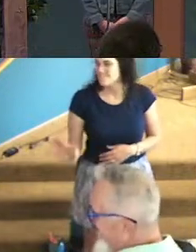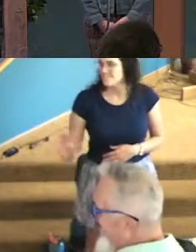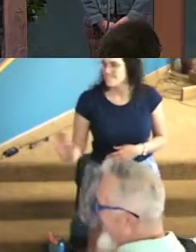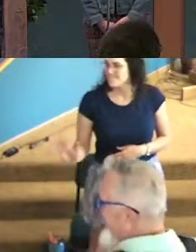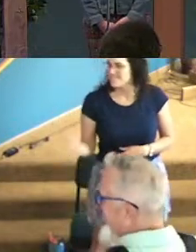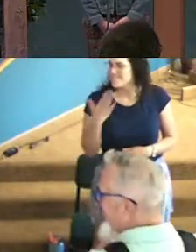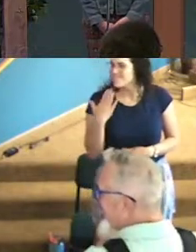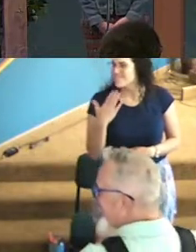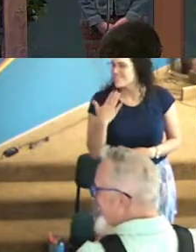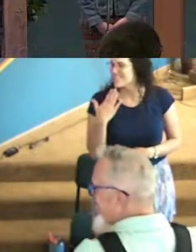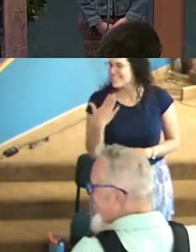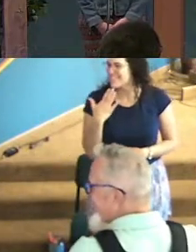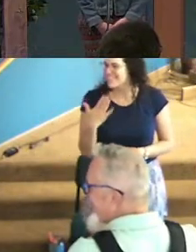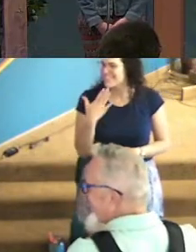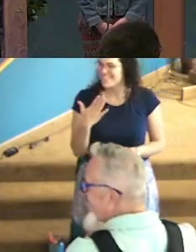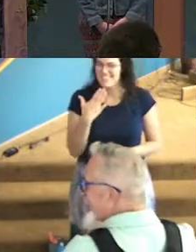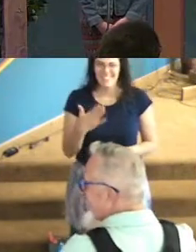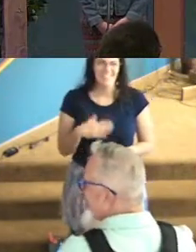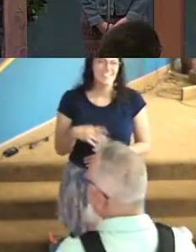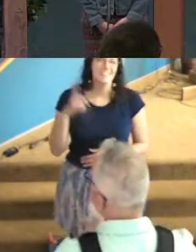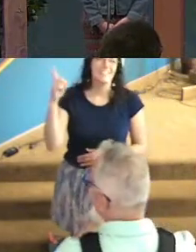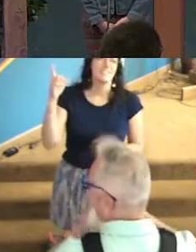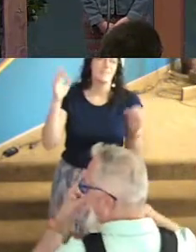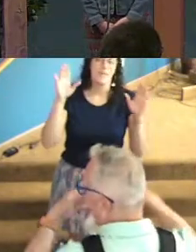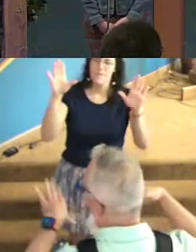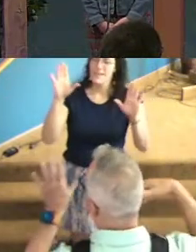God. You are amazing,